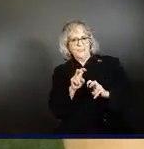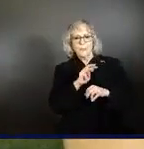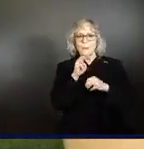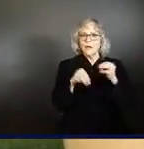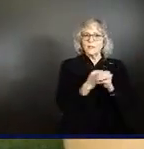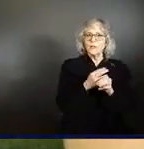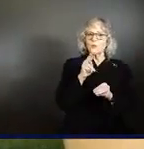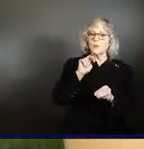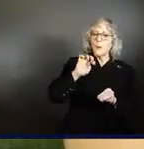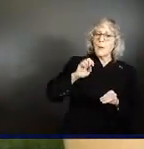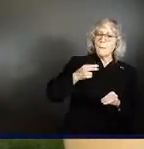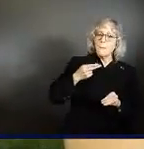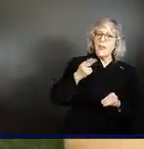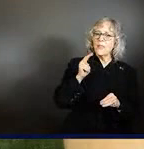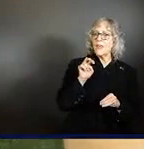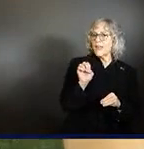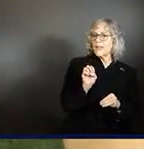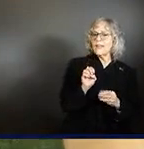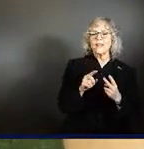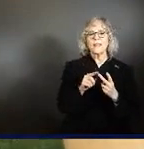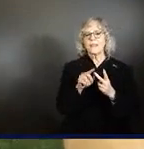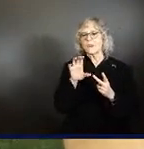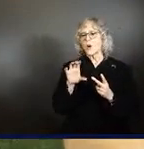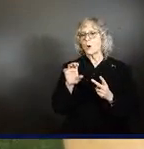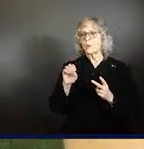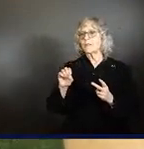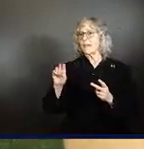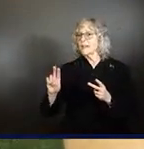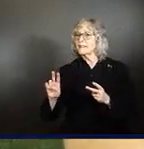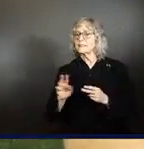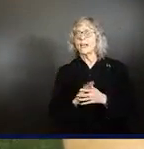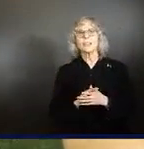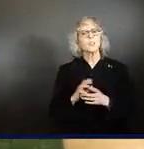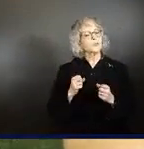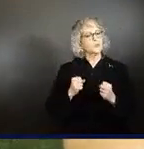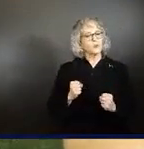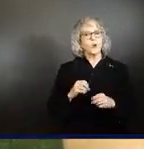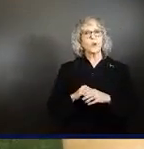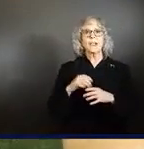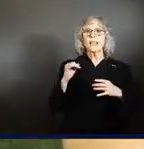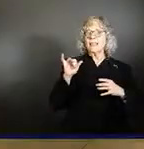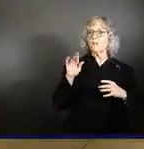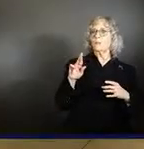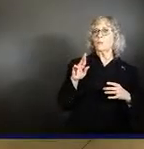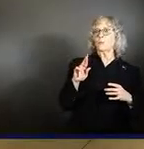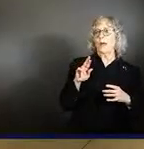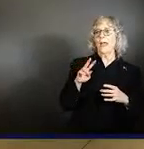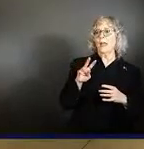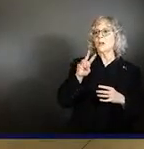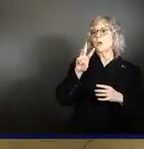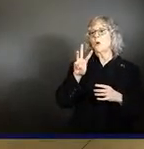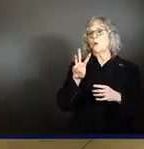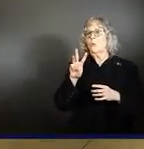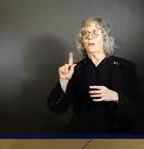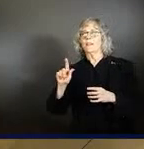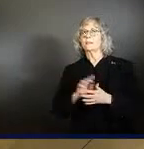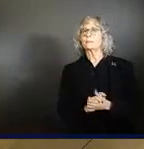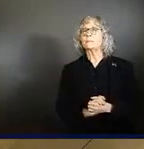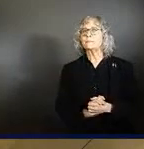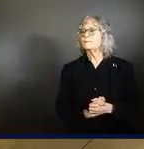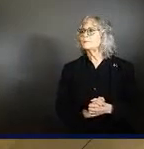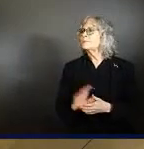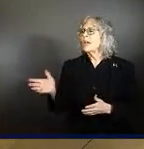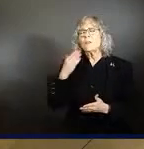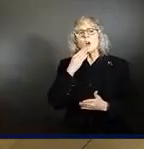carbon dioxide, that are very strong in infrared wavelengths. So I actually have a really good follow-up question to that.